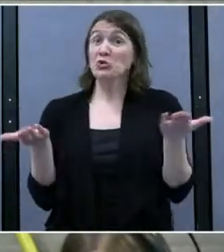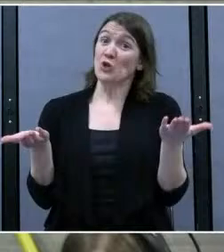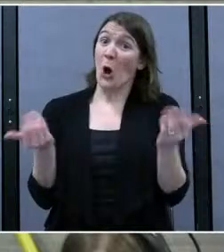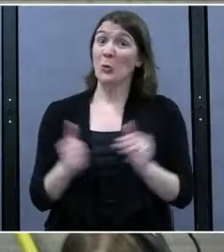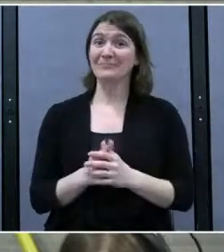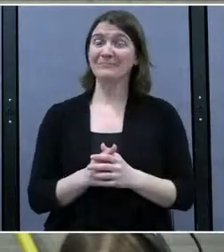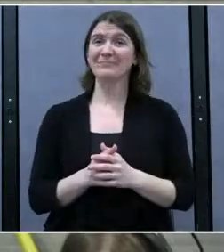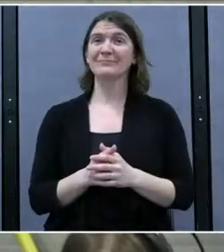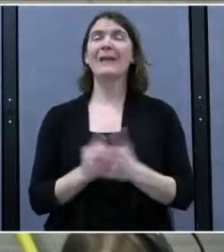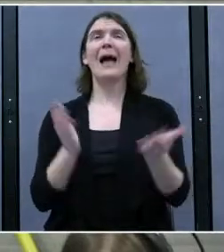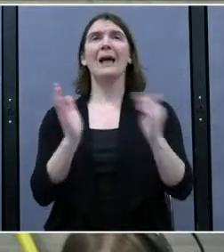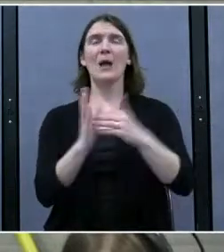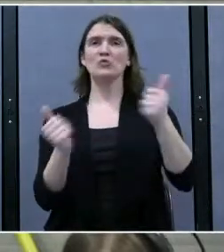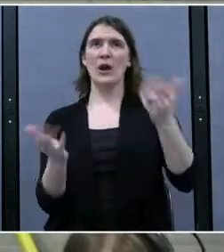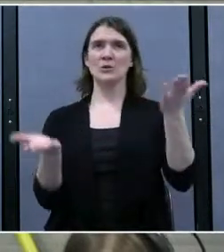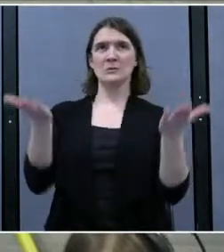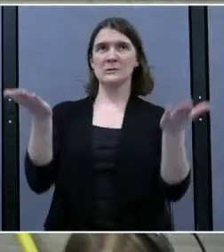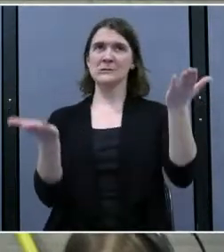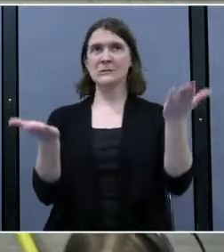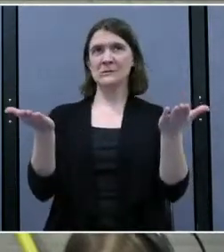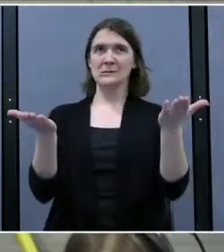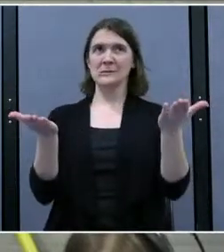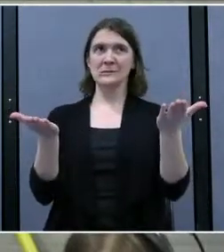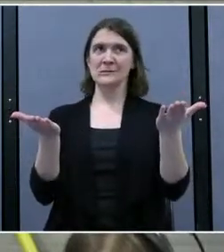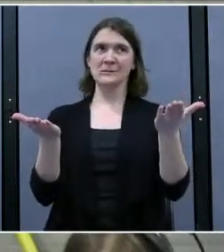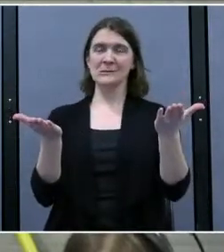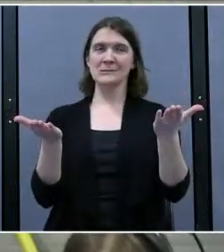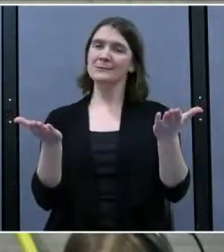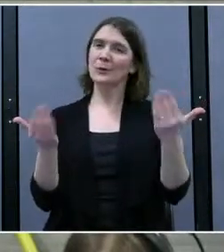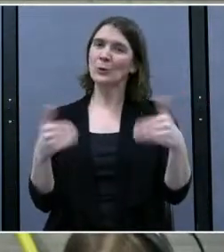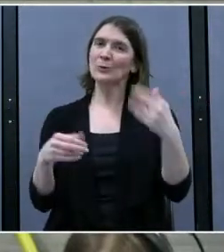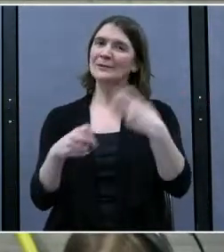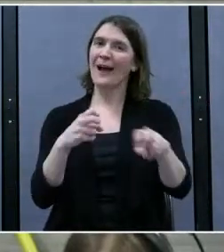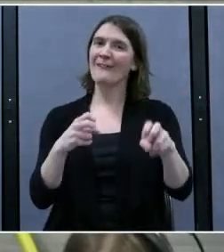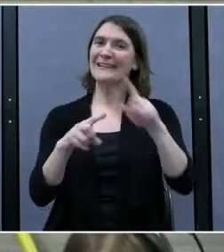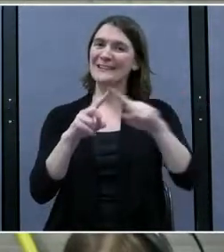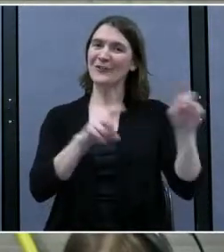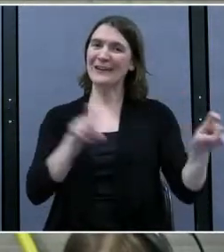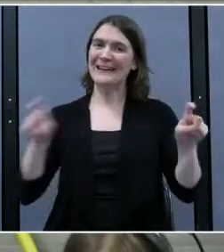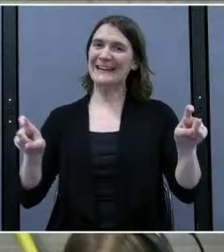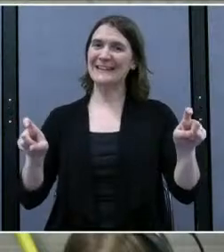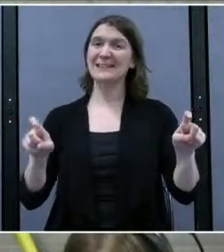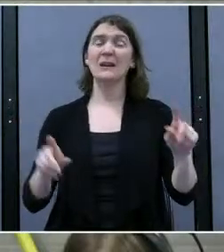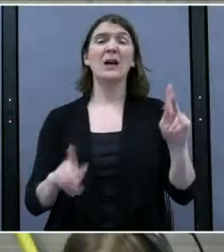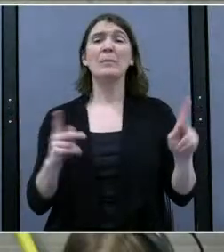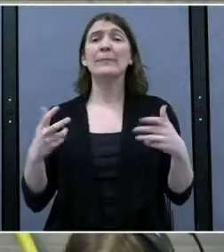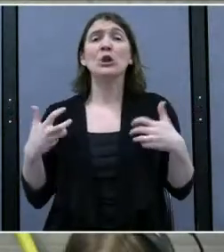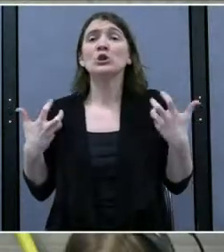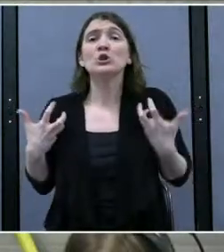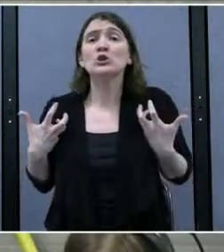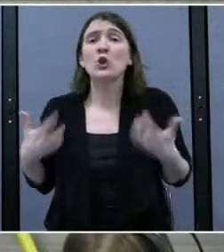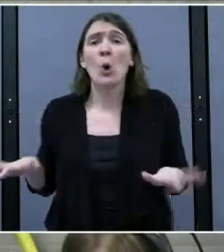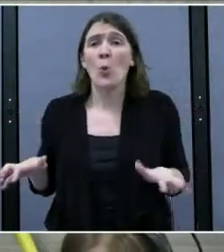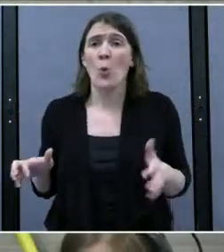Here we're balancing two different sort of competing interests. One is nobody wants